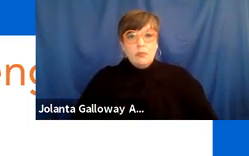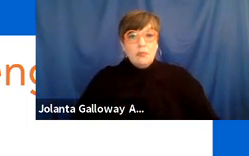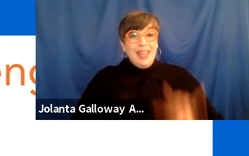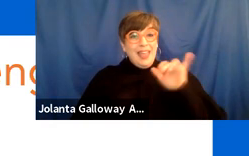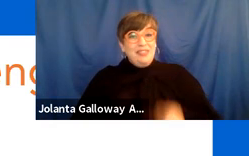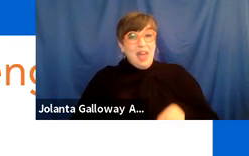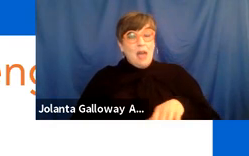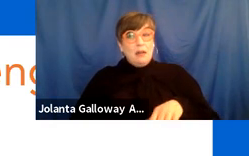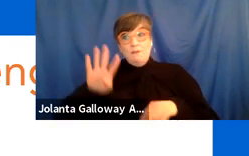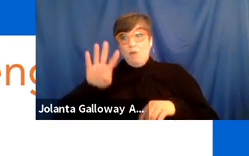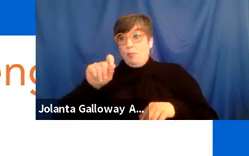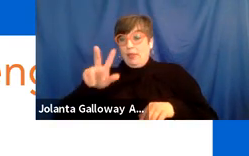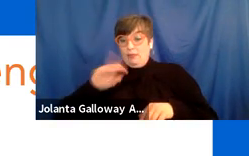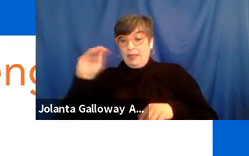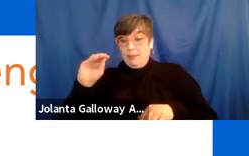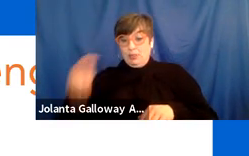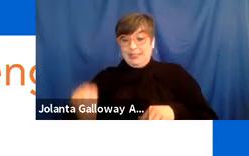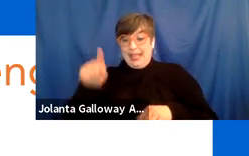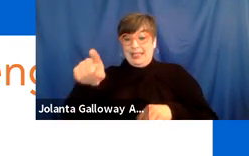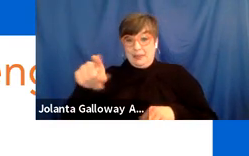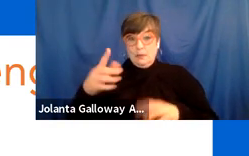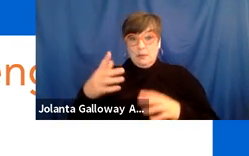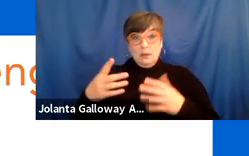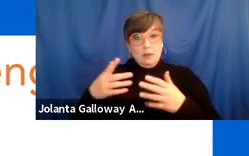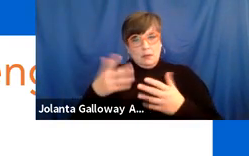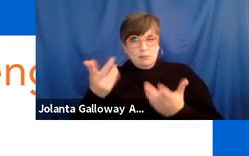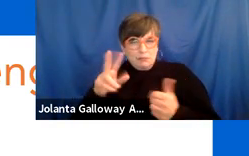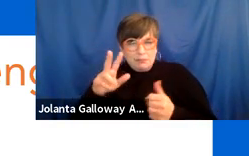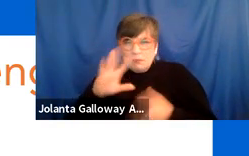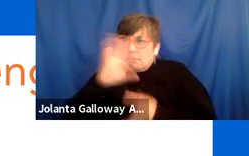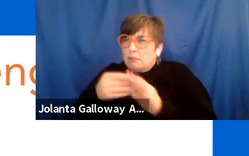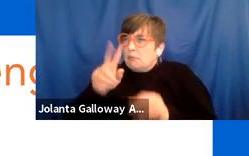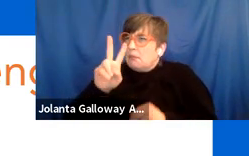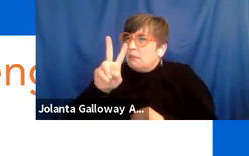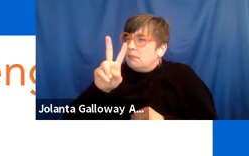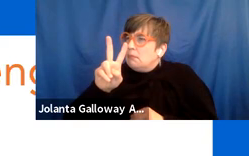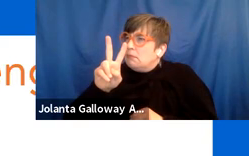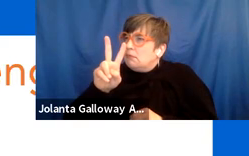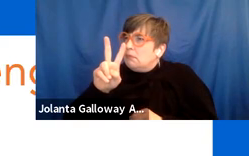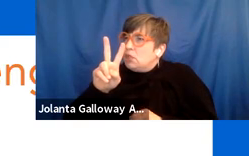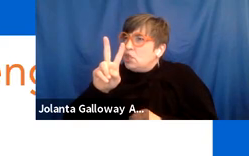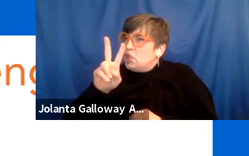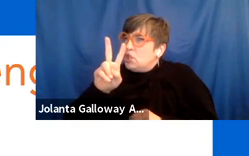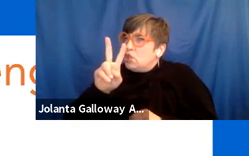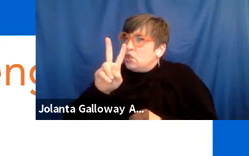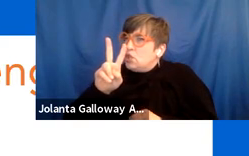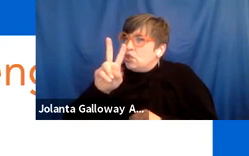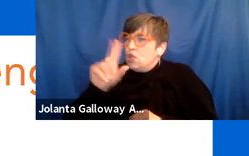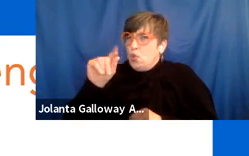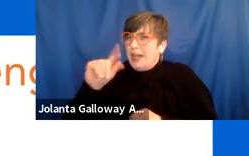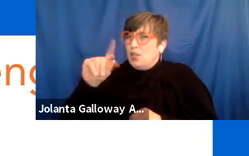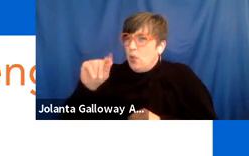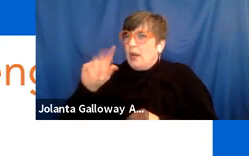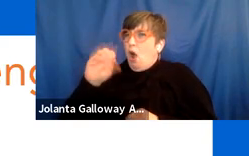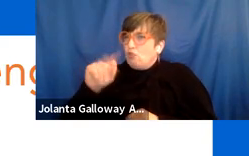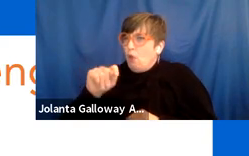that decline is represented in the 2,200 students less that we saw in October 2020 than in prior year.